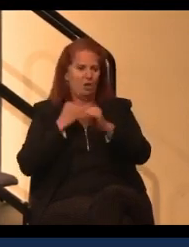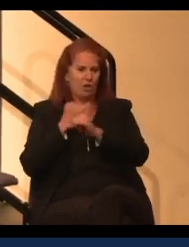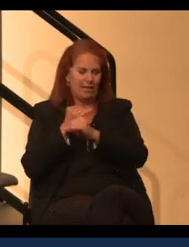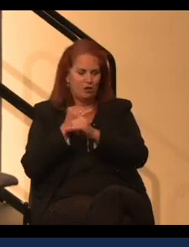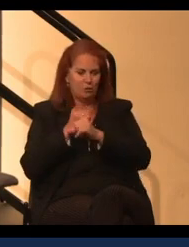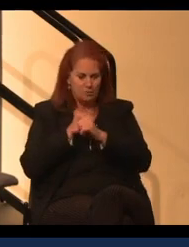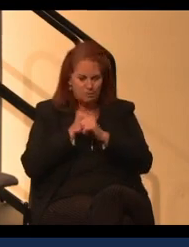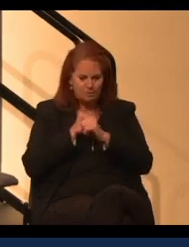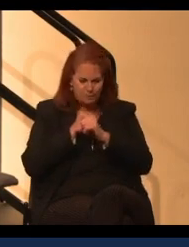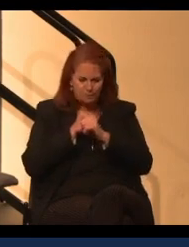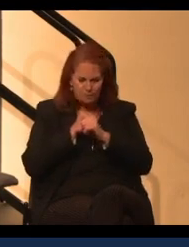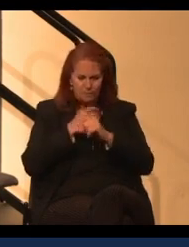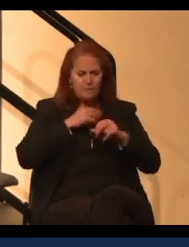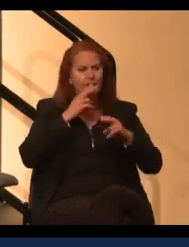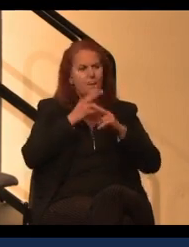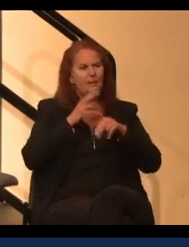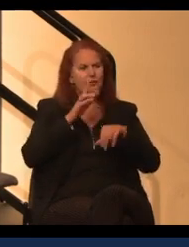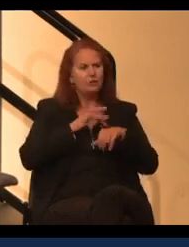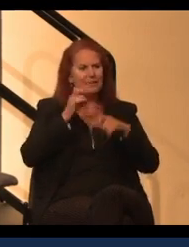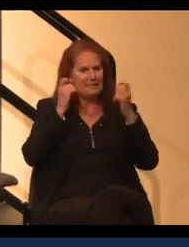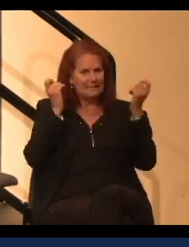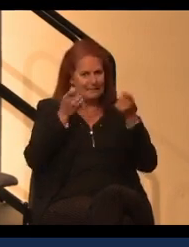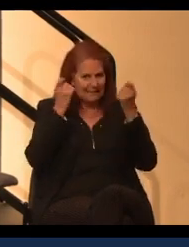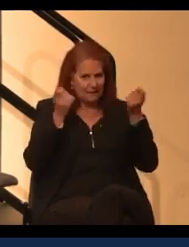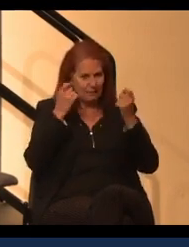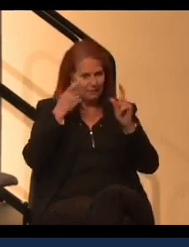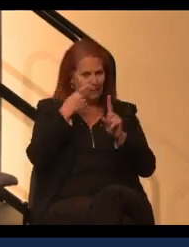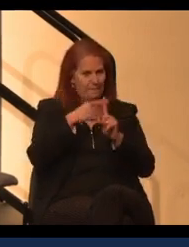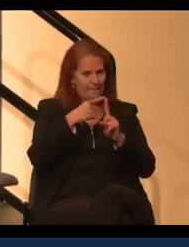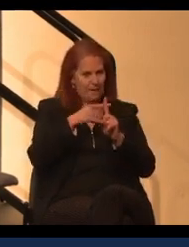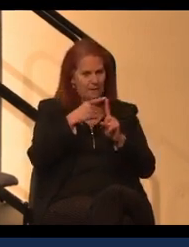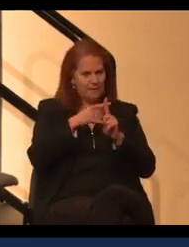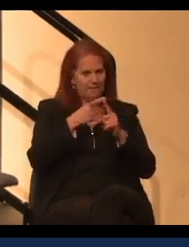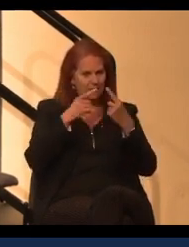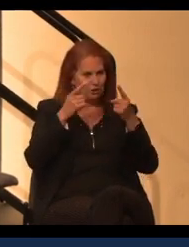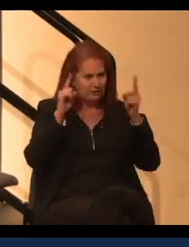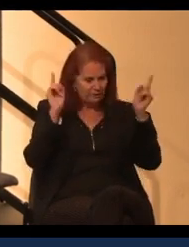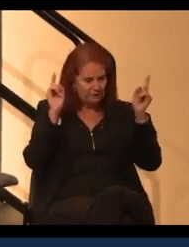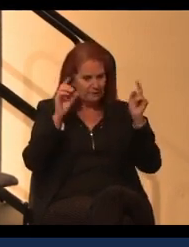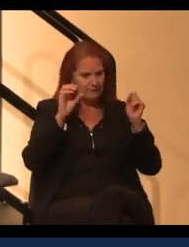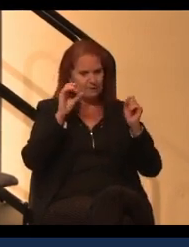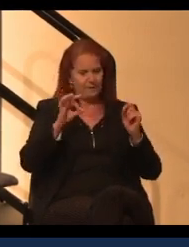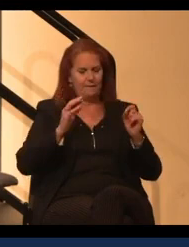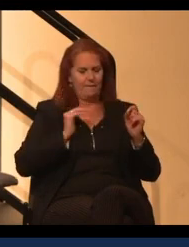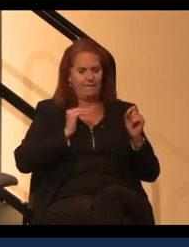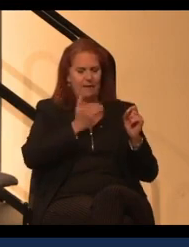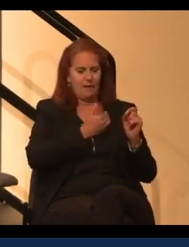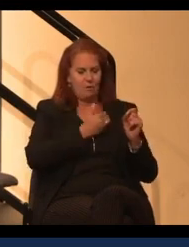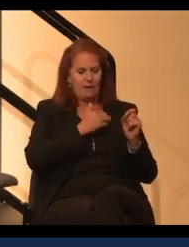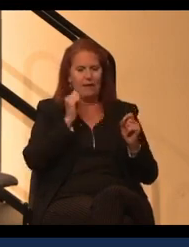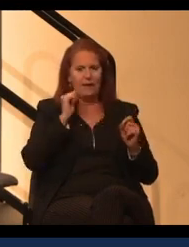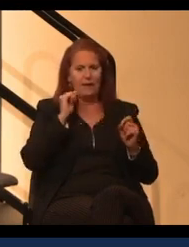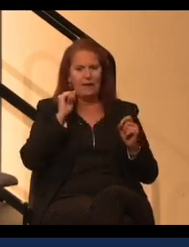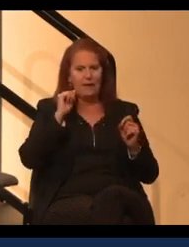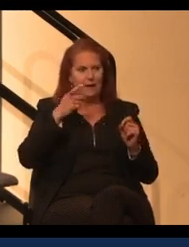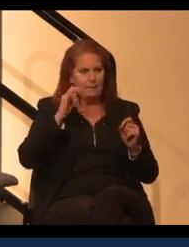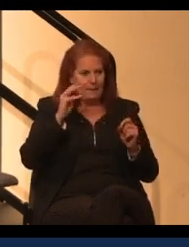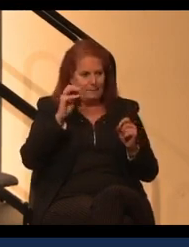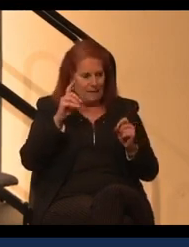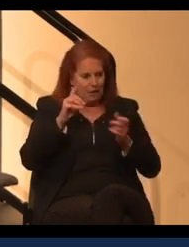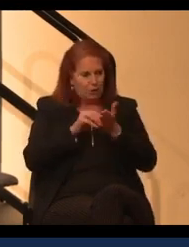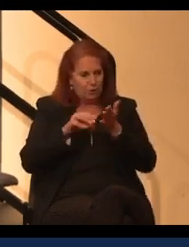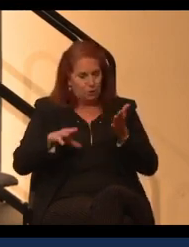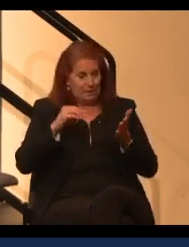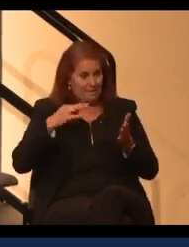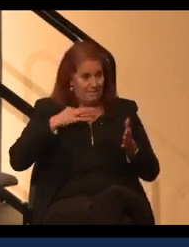internationals. I mentioned earlier celebrating the positive achievements of our APIMED faculty and students